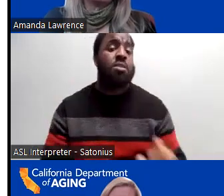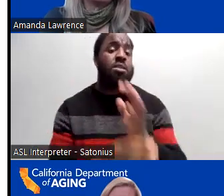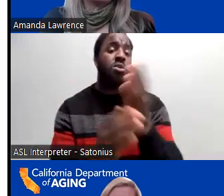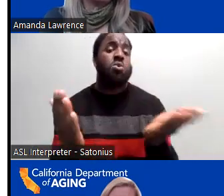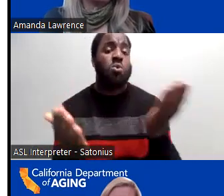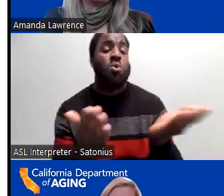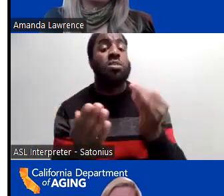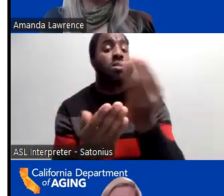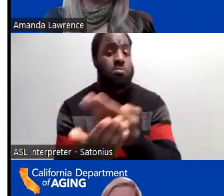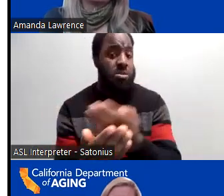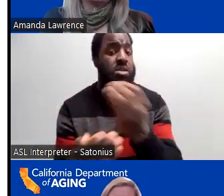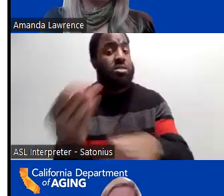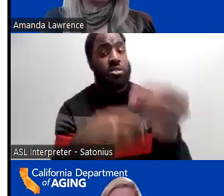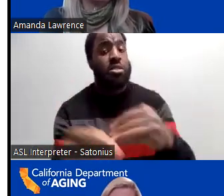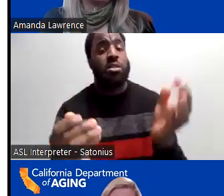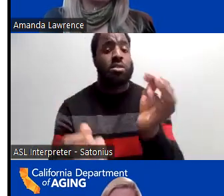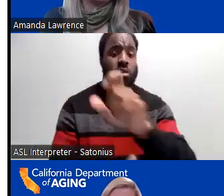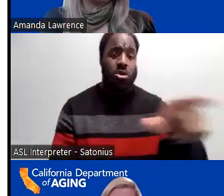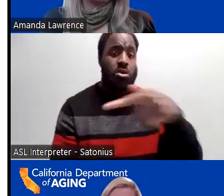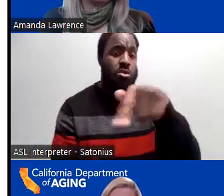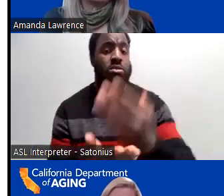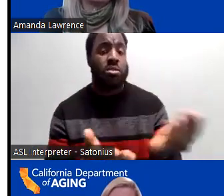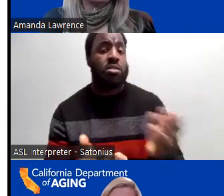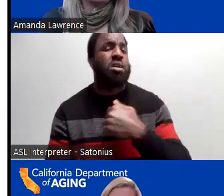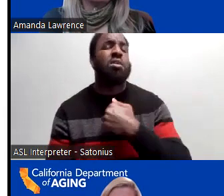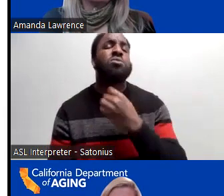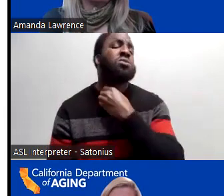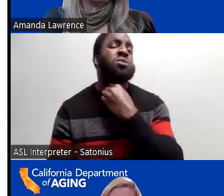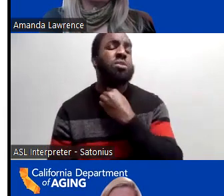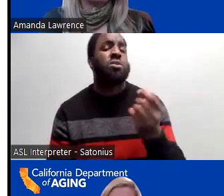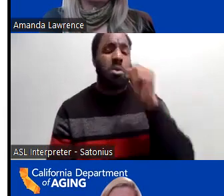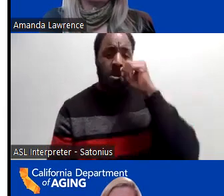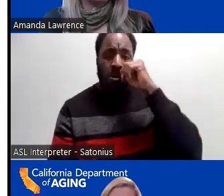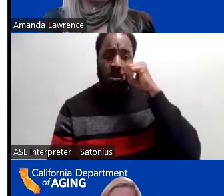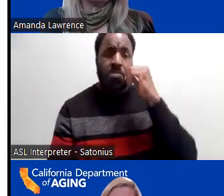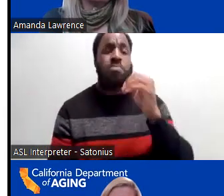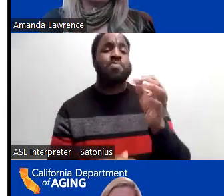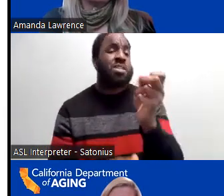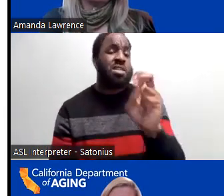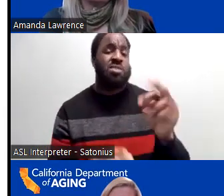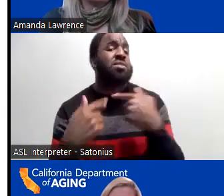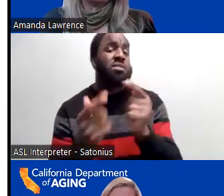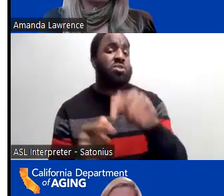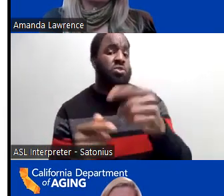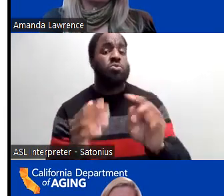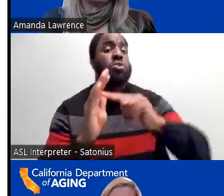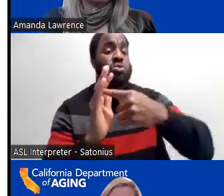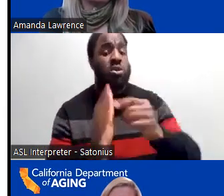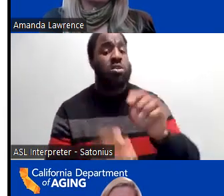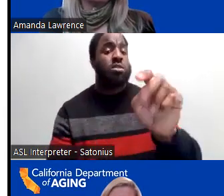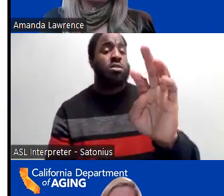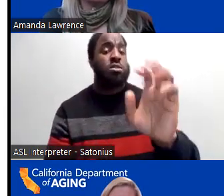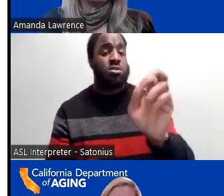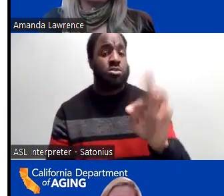is budgeted, what is, all of those things. And I was curious, how, even since you've launched the tracker,